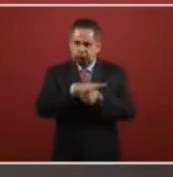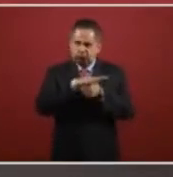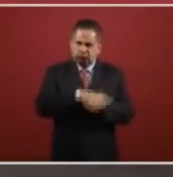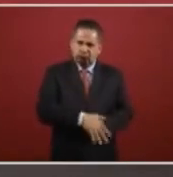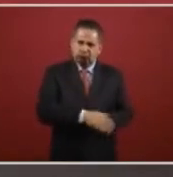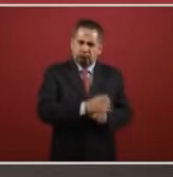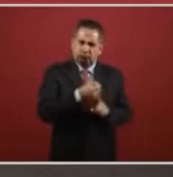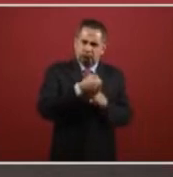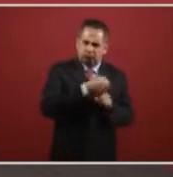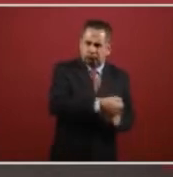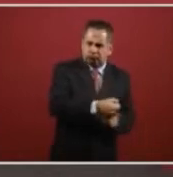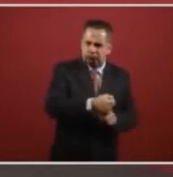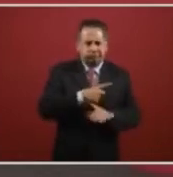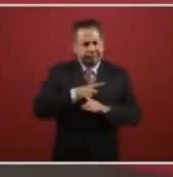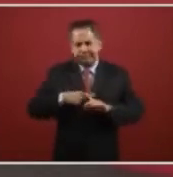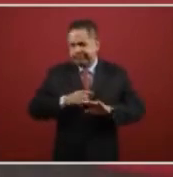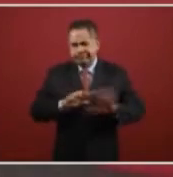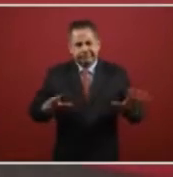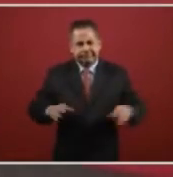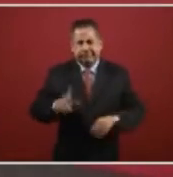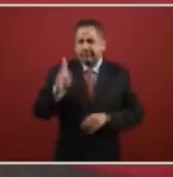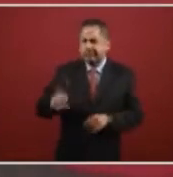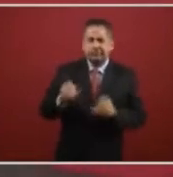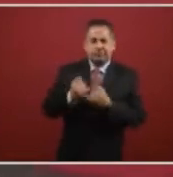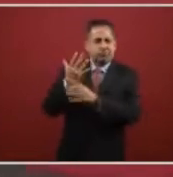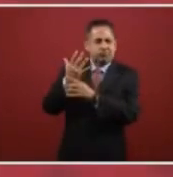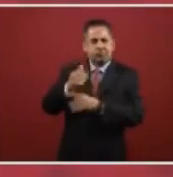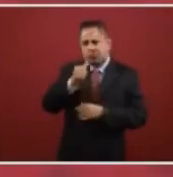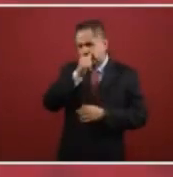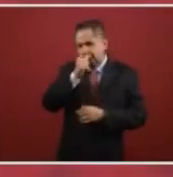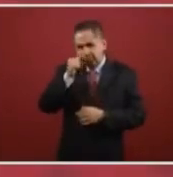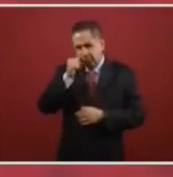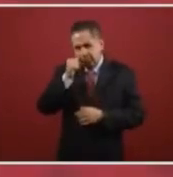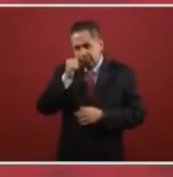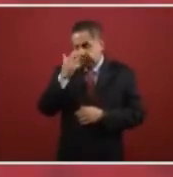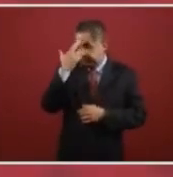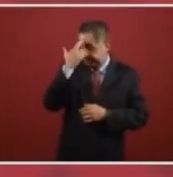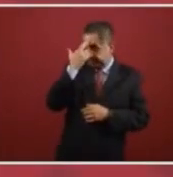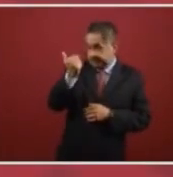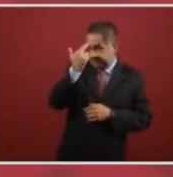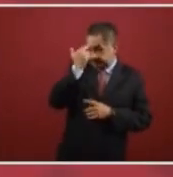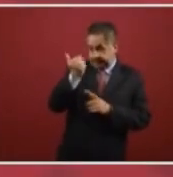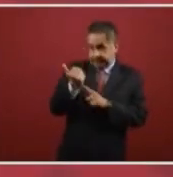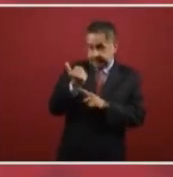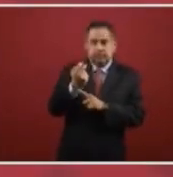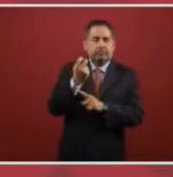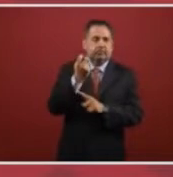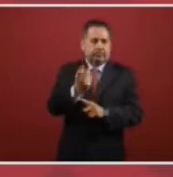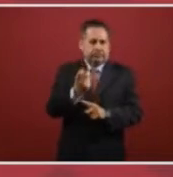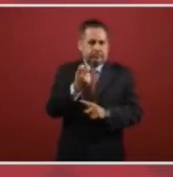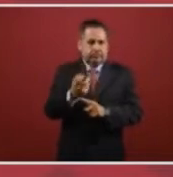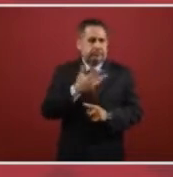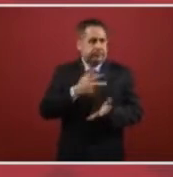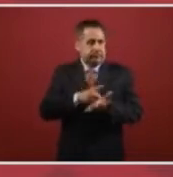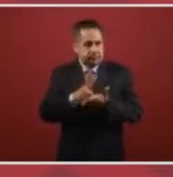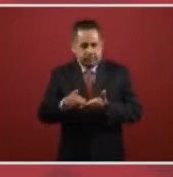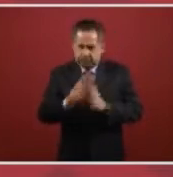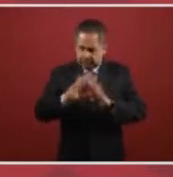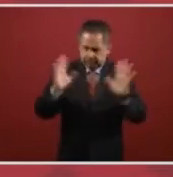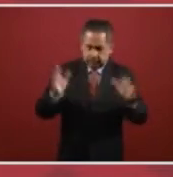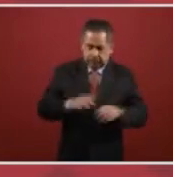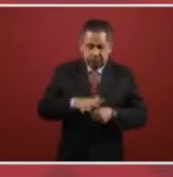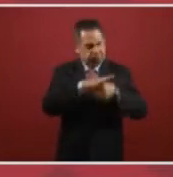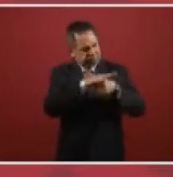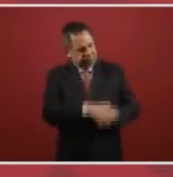let's not use force, like Juarez used to say. Everything using reason and